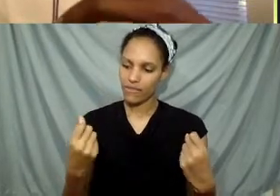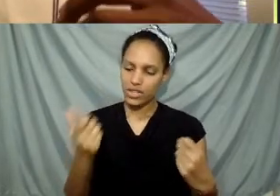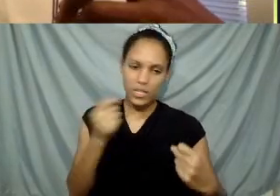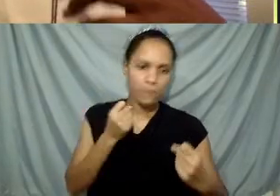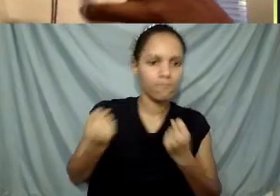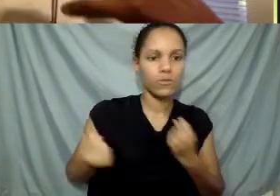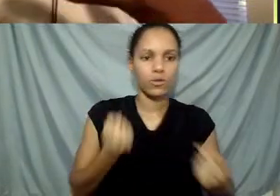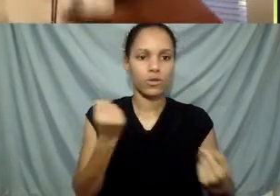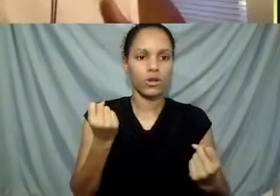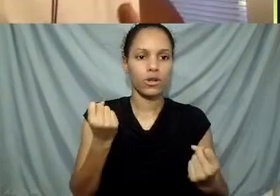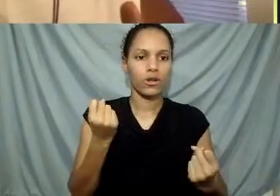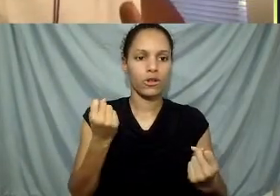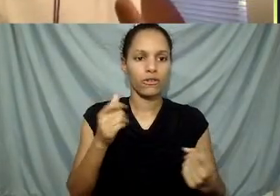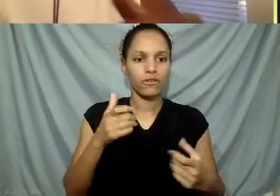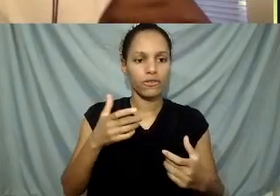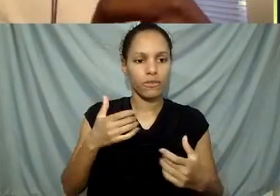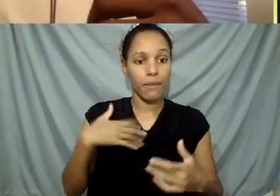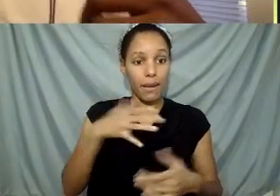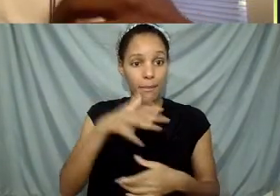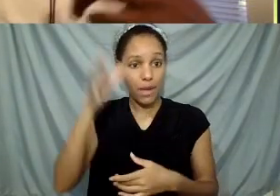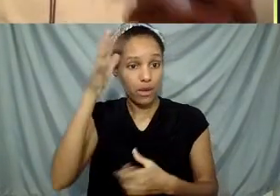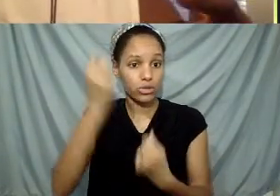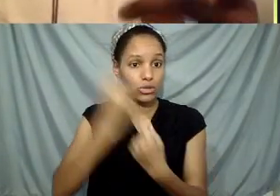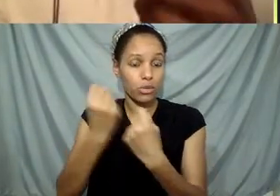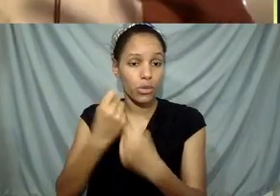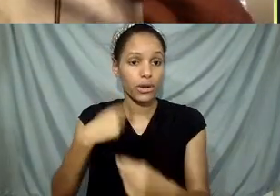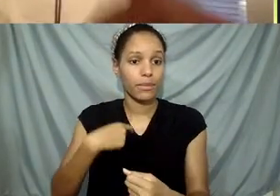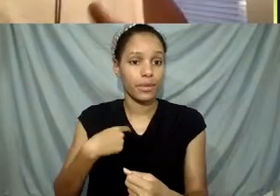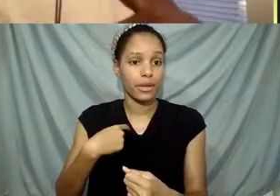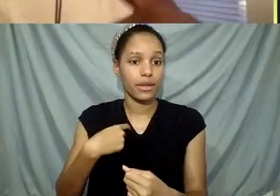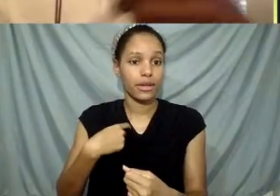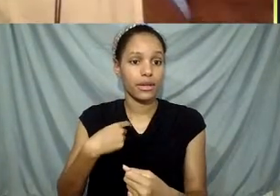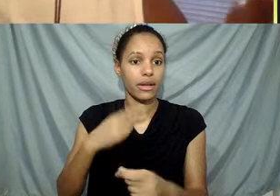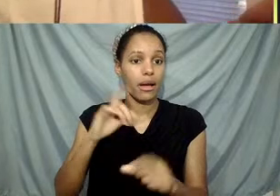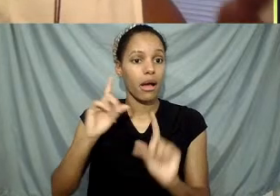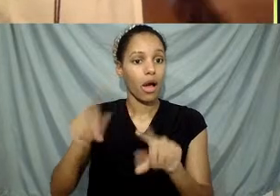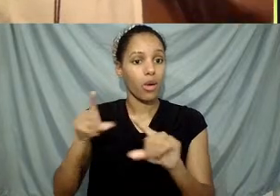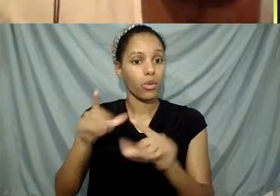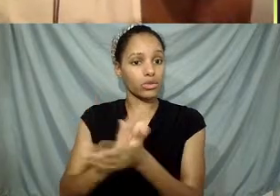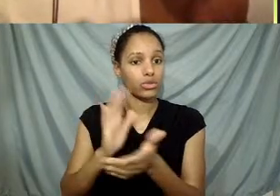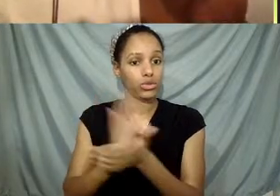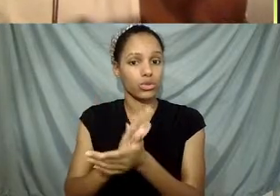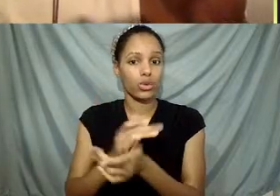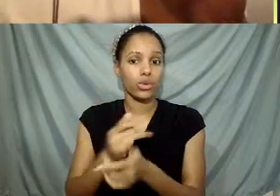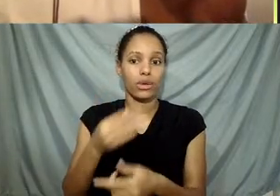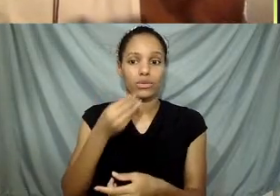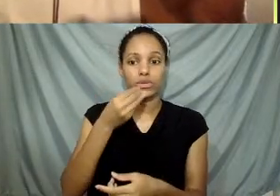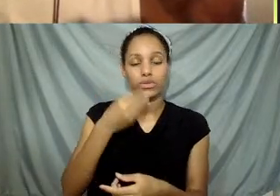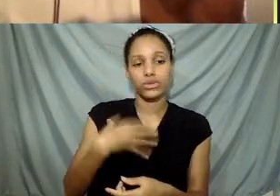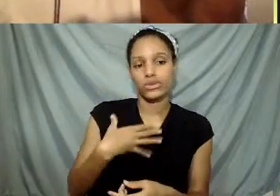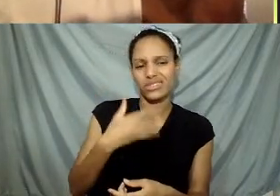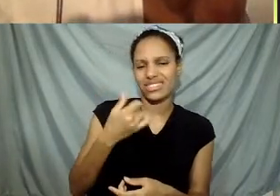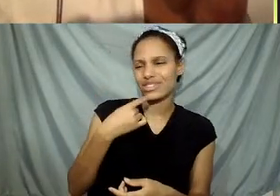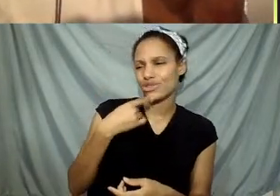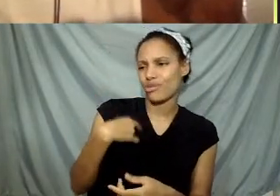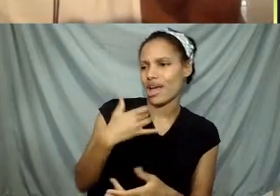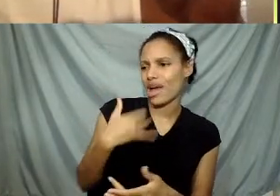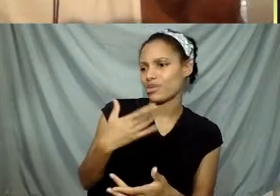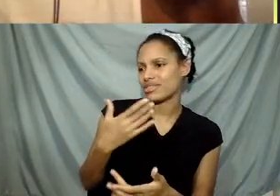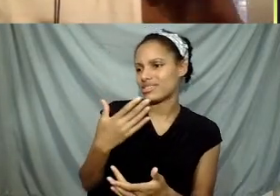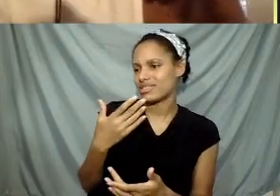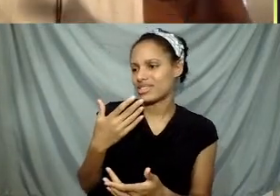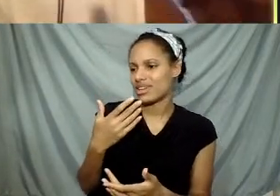up by great parents, but went to school and I was told that I was arrogant and I told I was